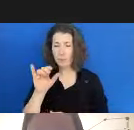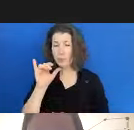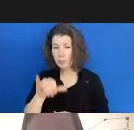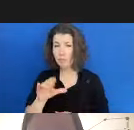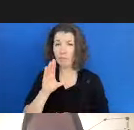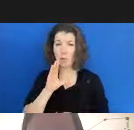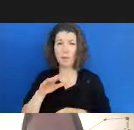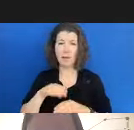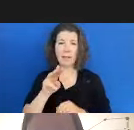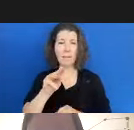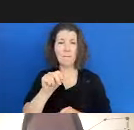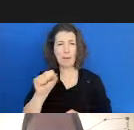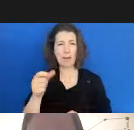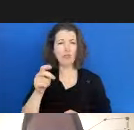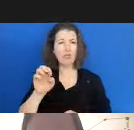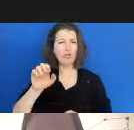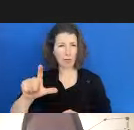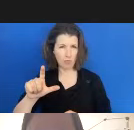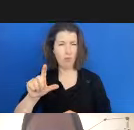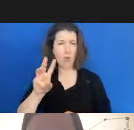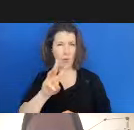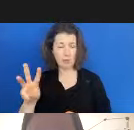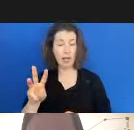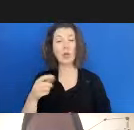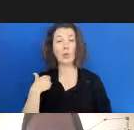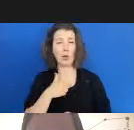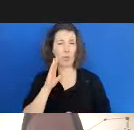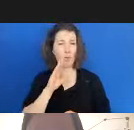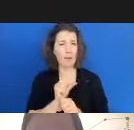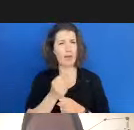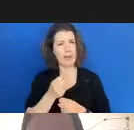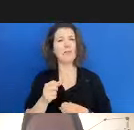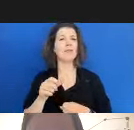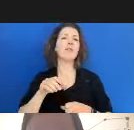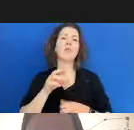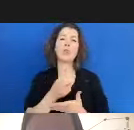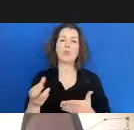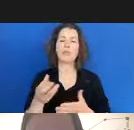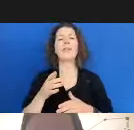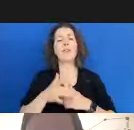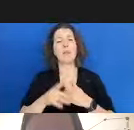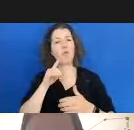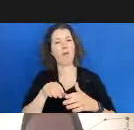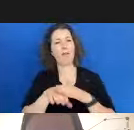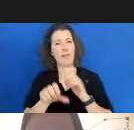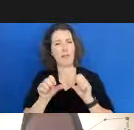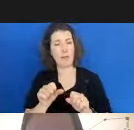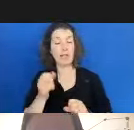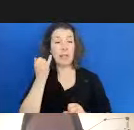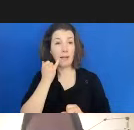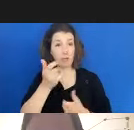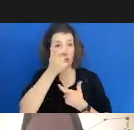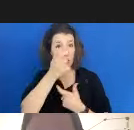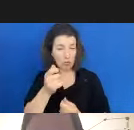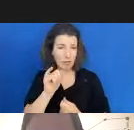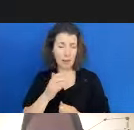massgeneral.org/Blum-Center. While we work on making these resources available on our accessibility sites, if you're interested in the list of the resources shared today,